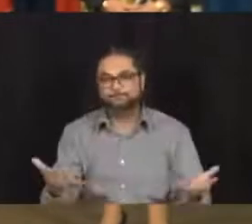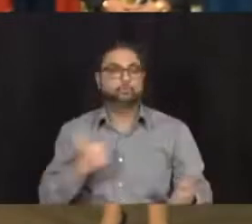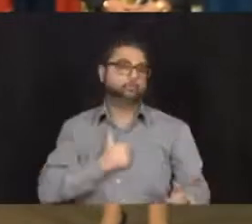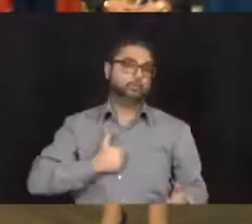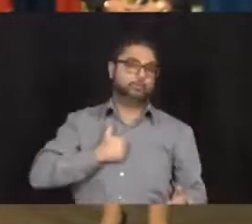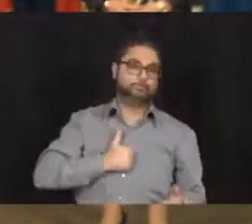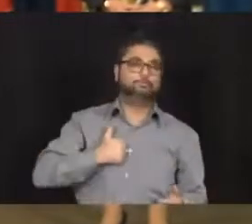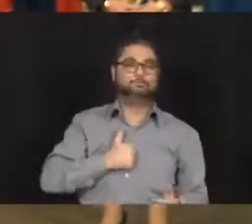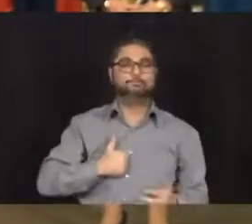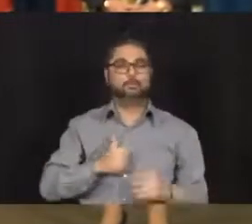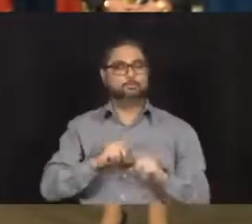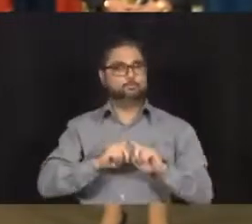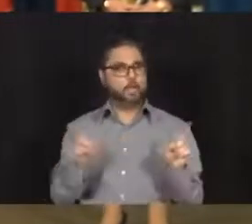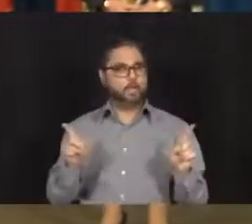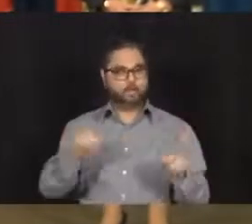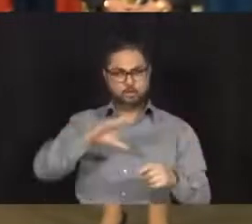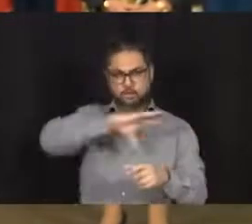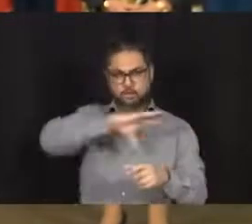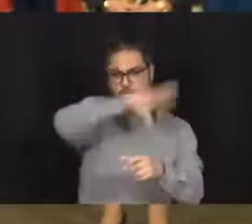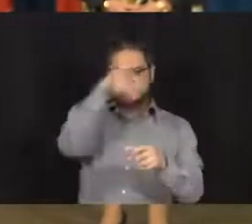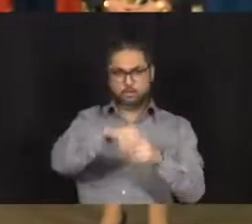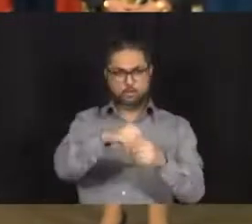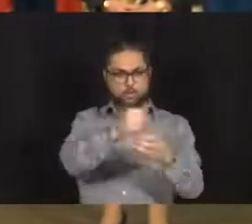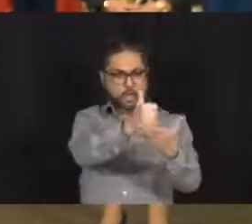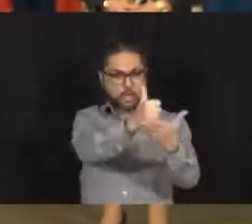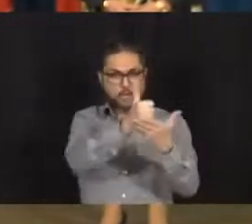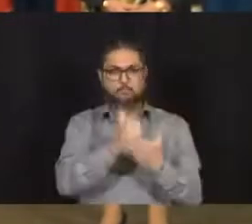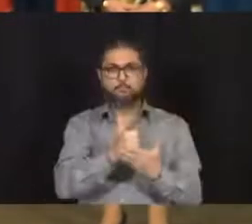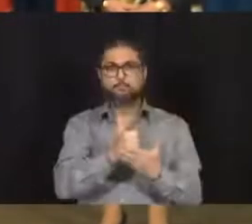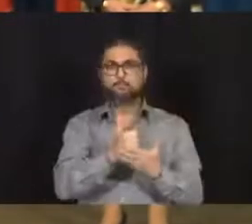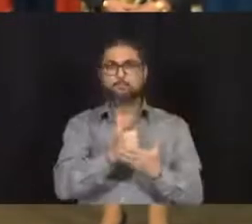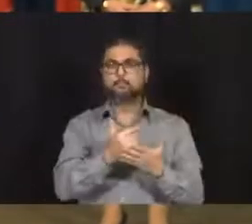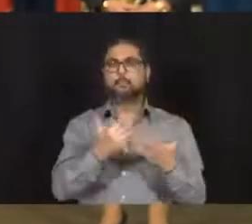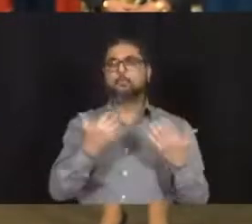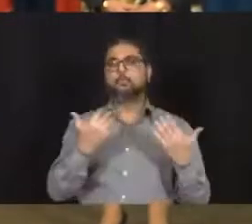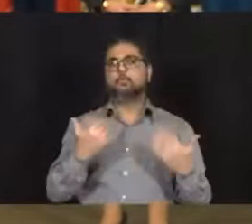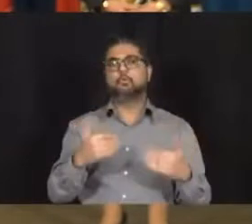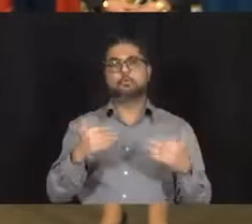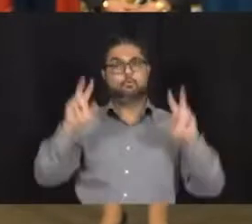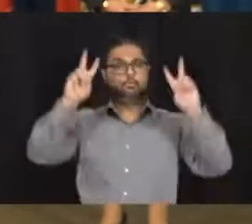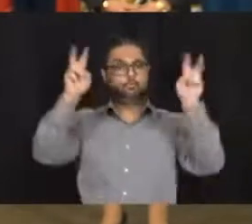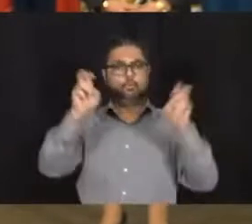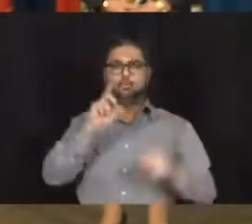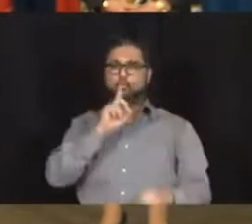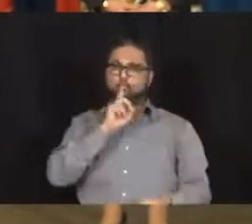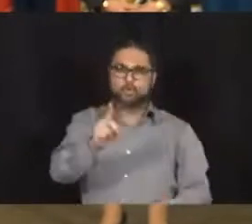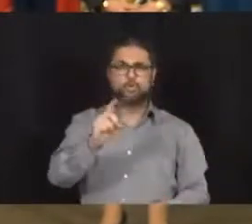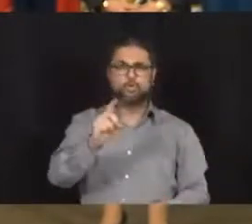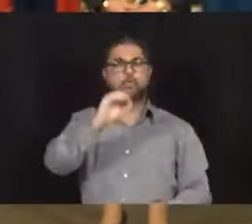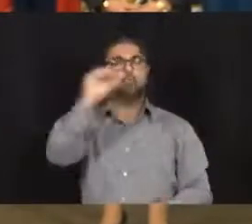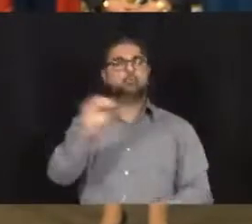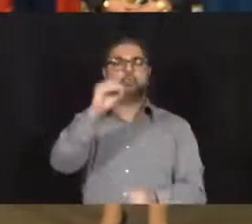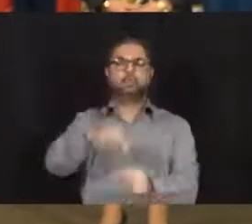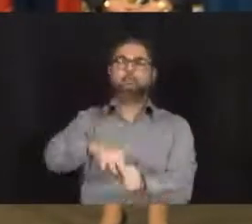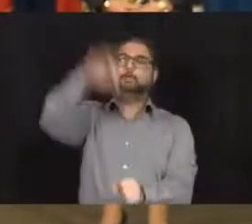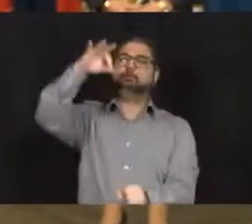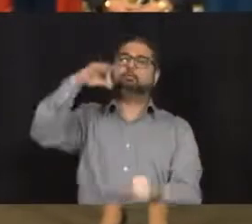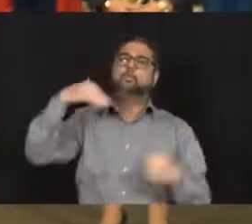up and working together. That's what I call the true Ontario spirit. So thank you, each and every one